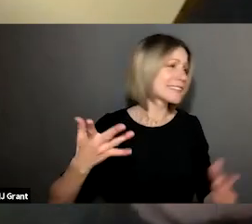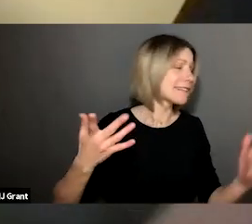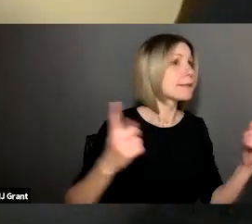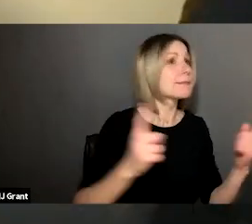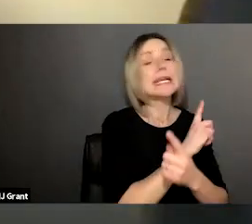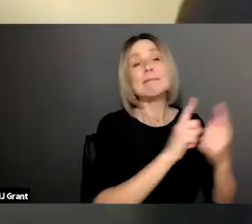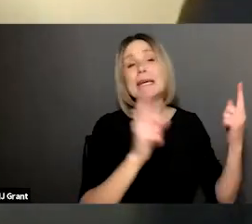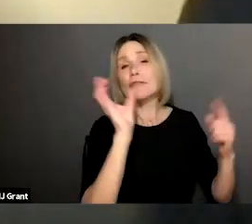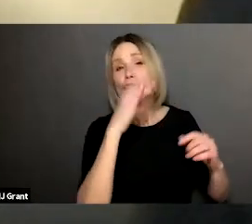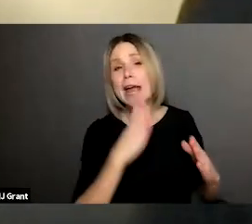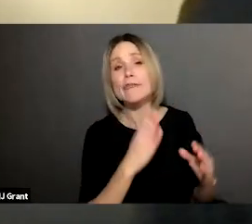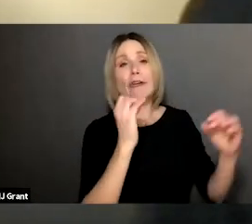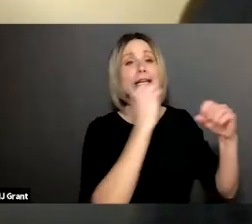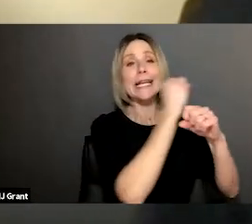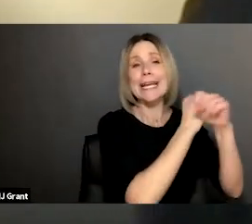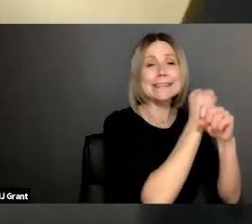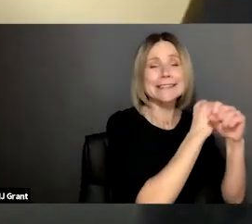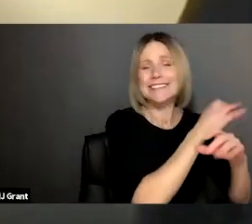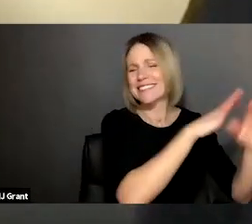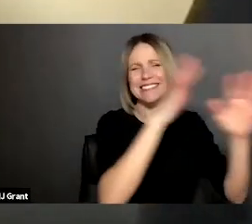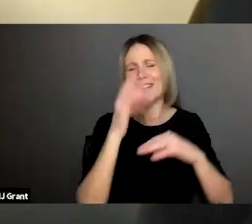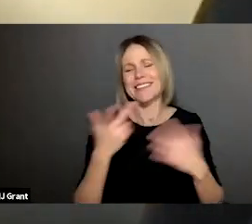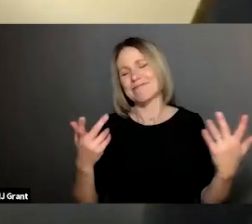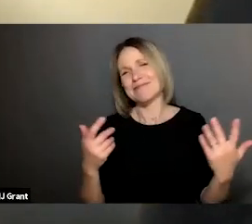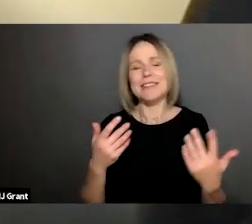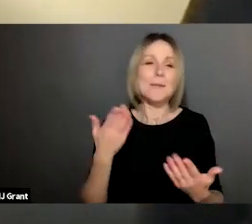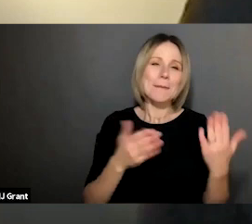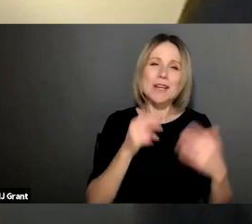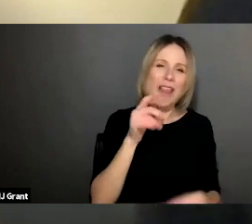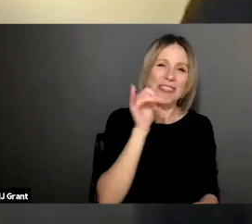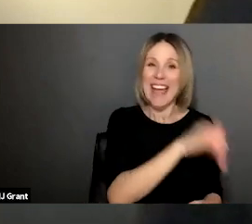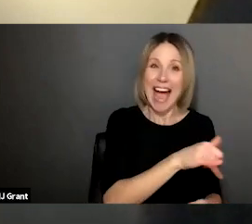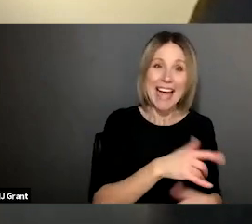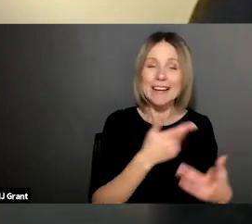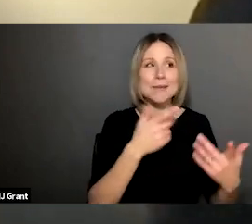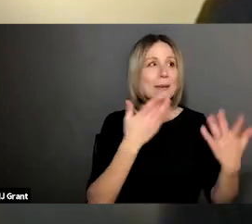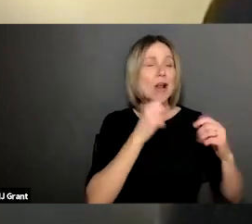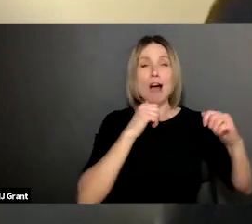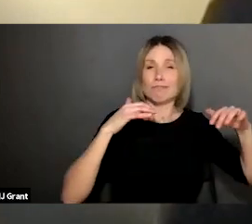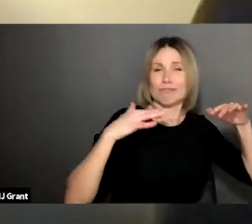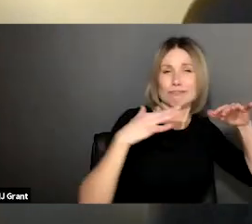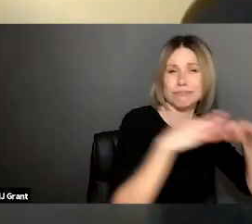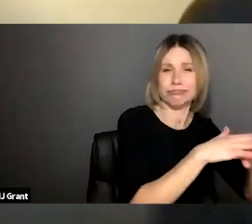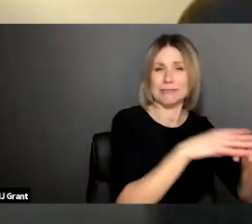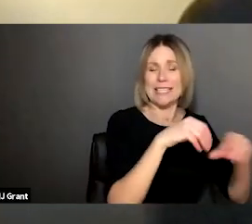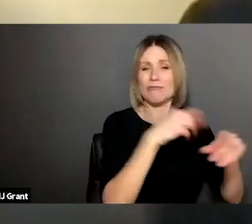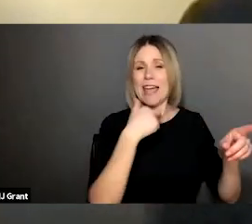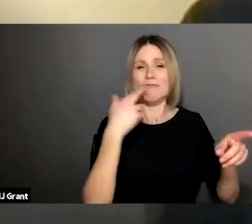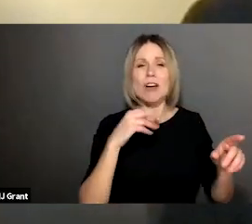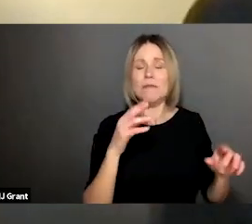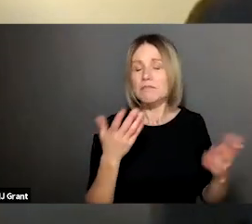with people as I want them to be. I, for myself, know it's going to be a fair amount of time before I'm feeling